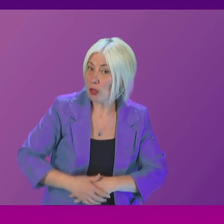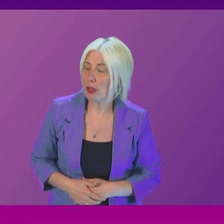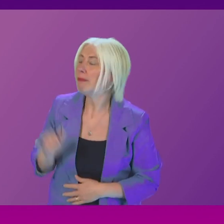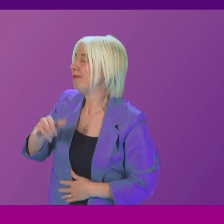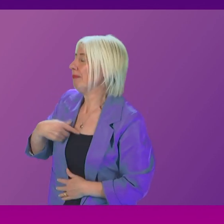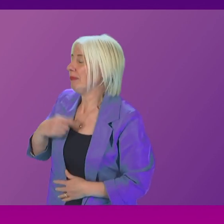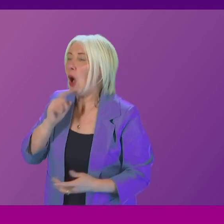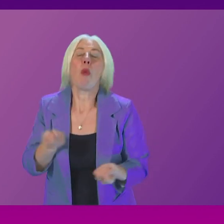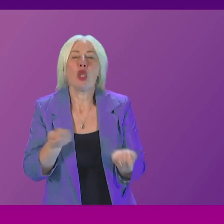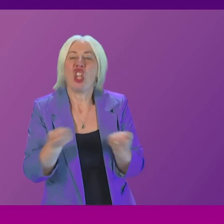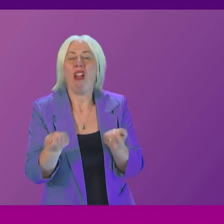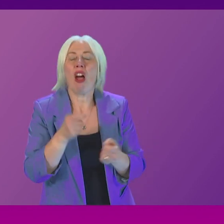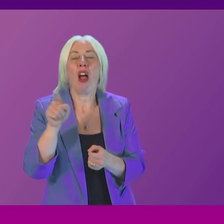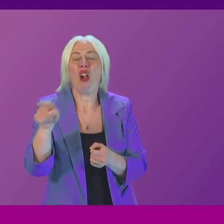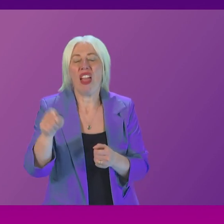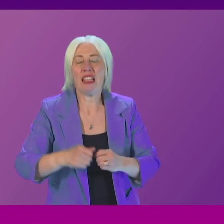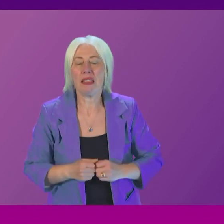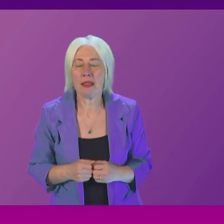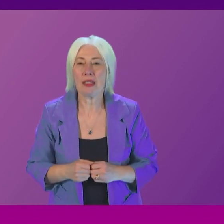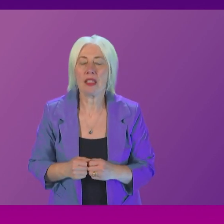will chair